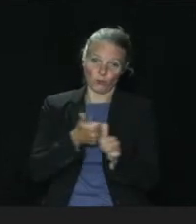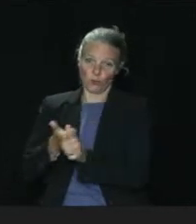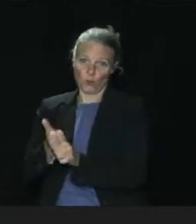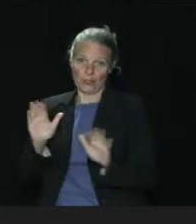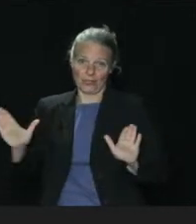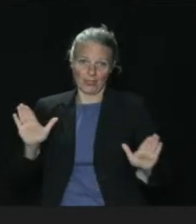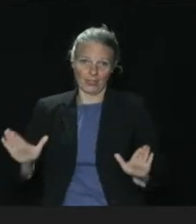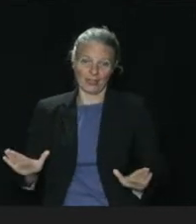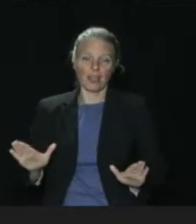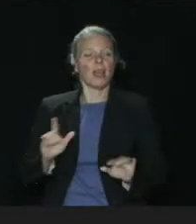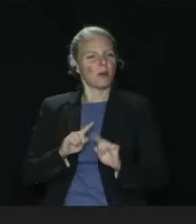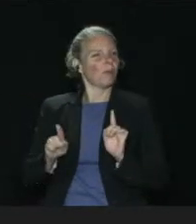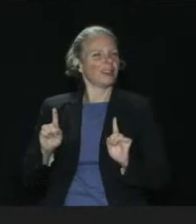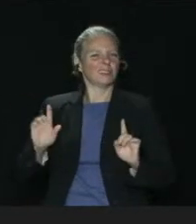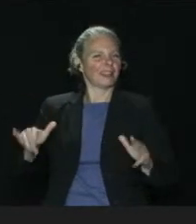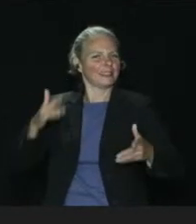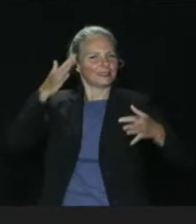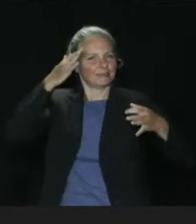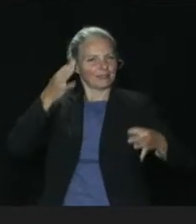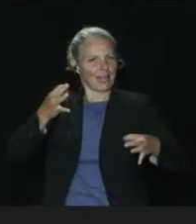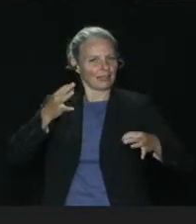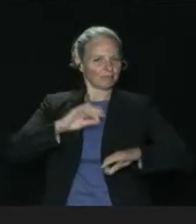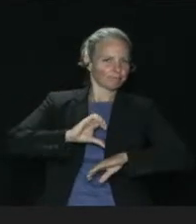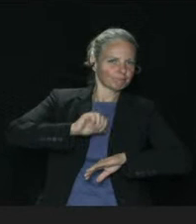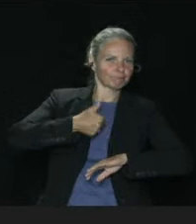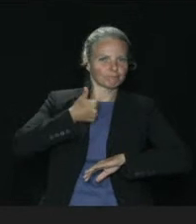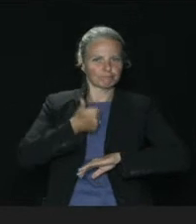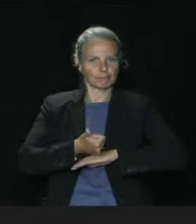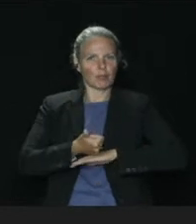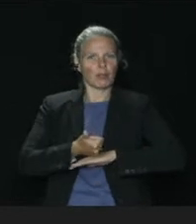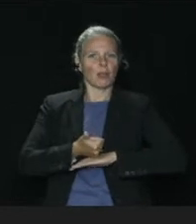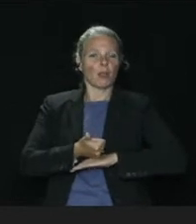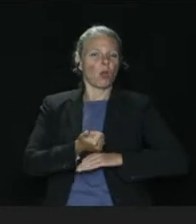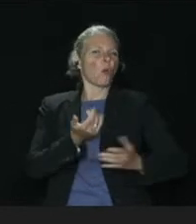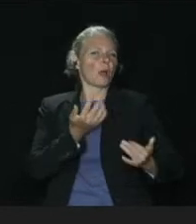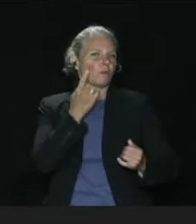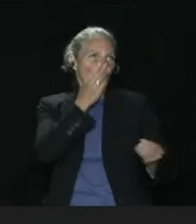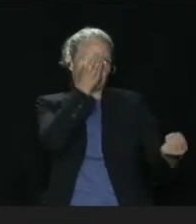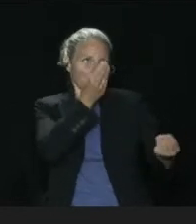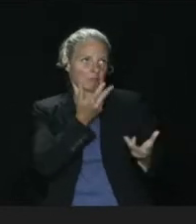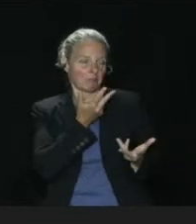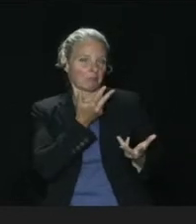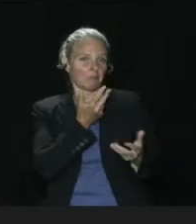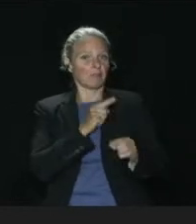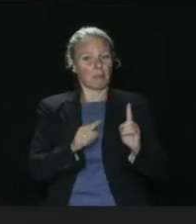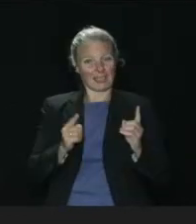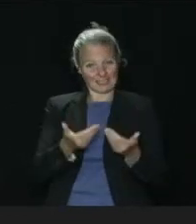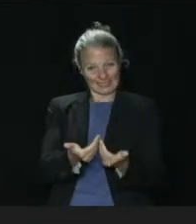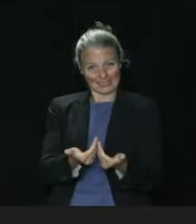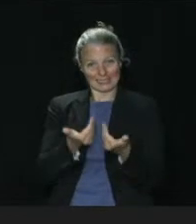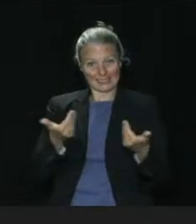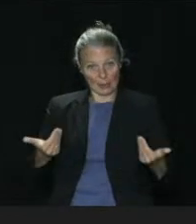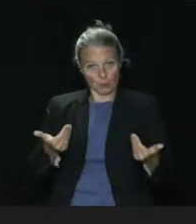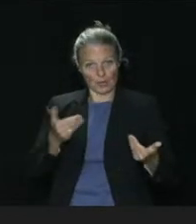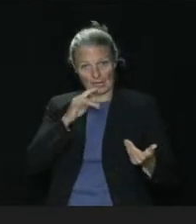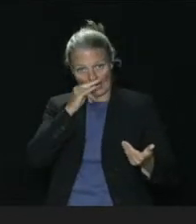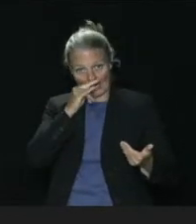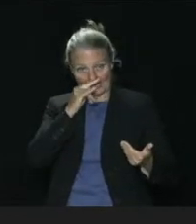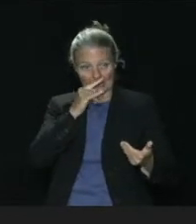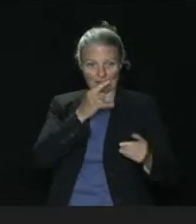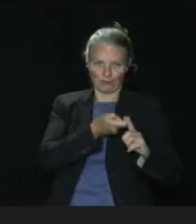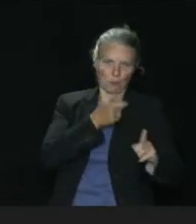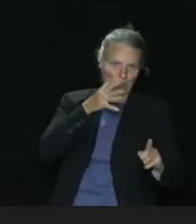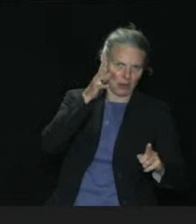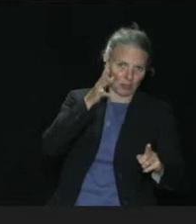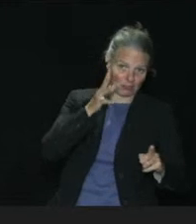questions and answers are provided. But there is no intention to separate children from their parents, of